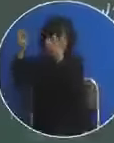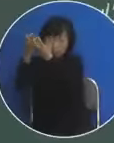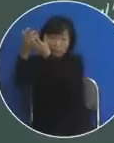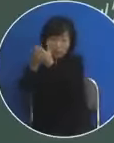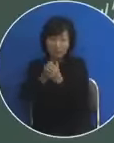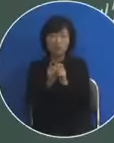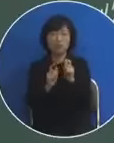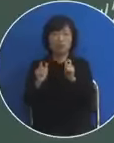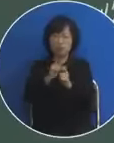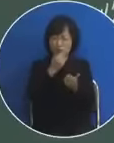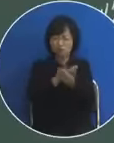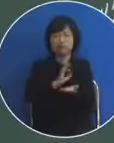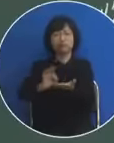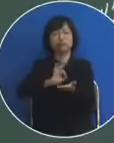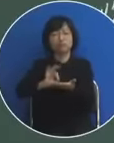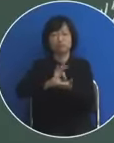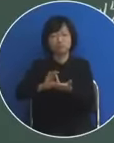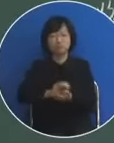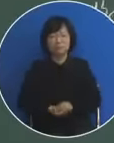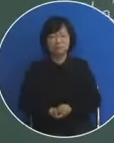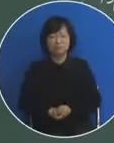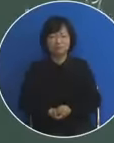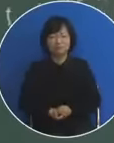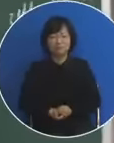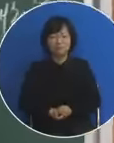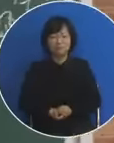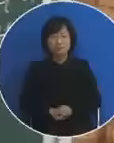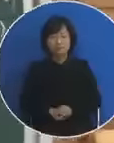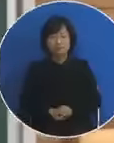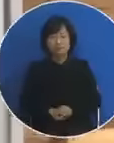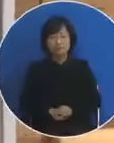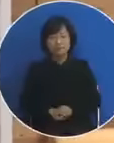bad disposition change? No, but it'll be used by God.